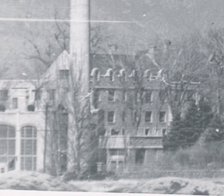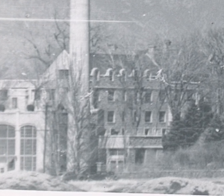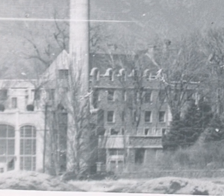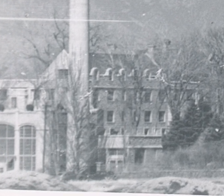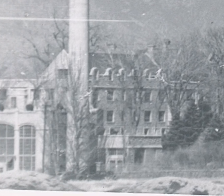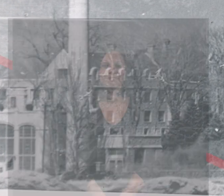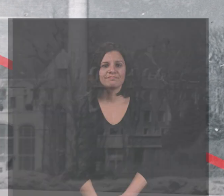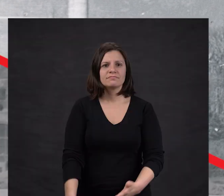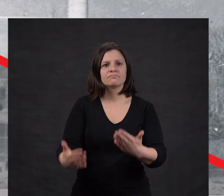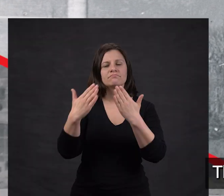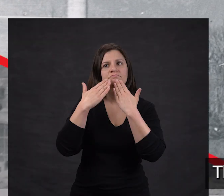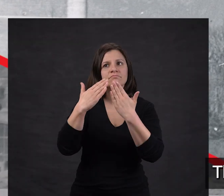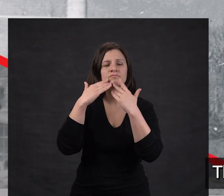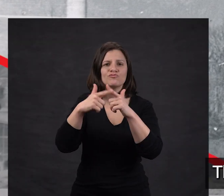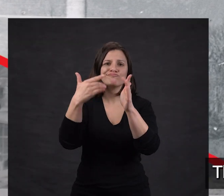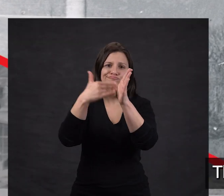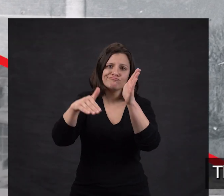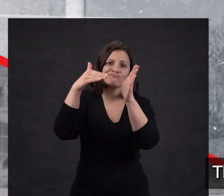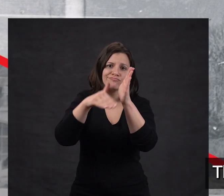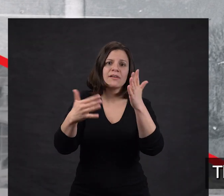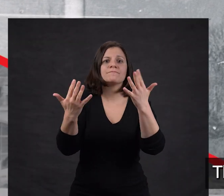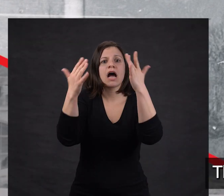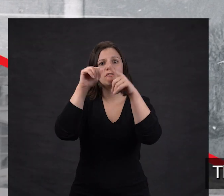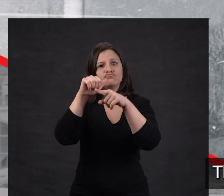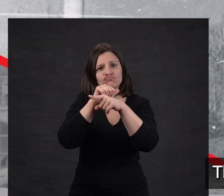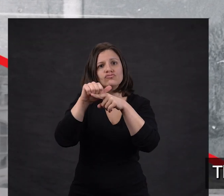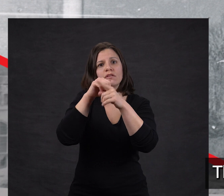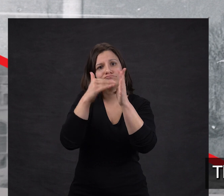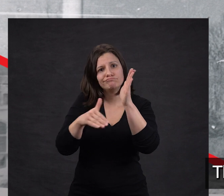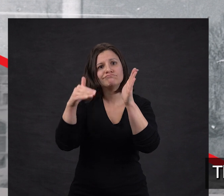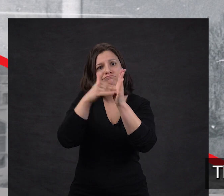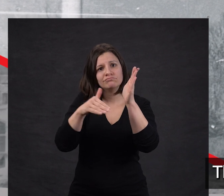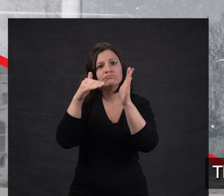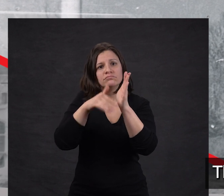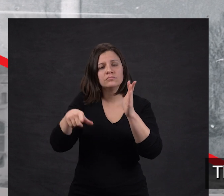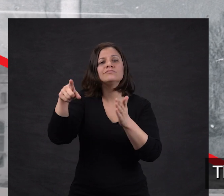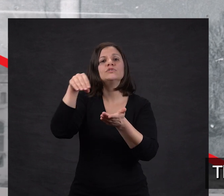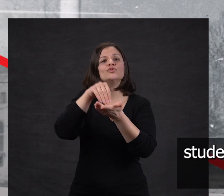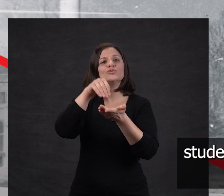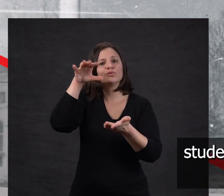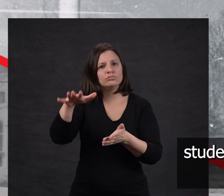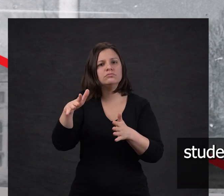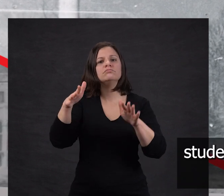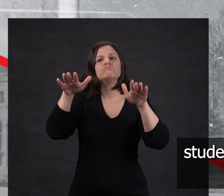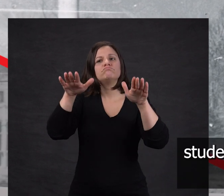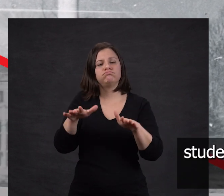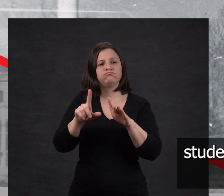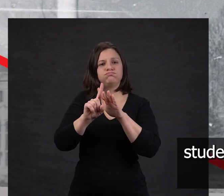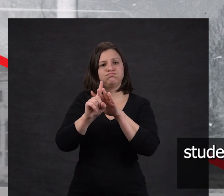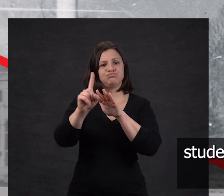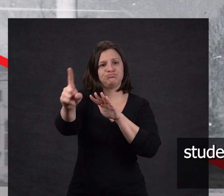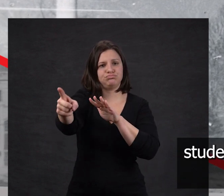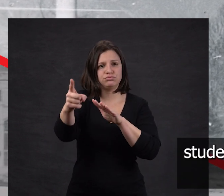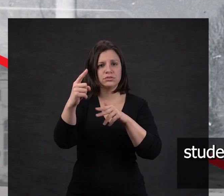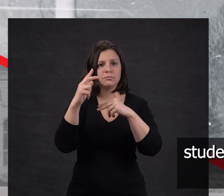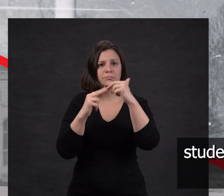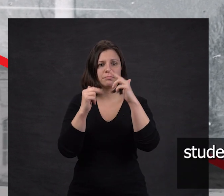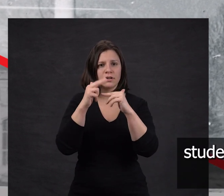photo of the General Palmer painting. Thanks to regular fire drills, students calmly exited the building, then lined up outside.